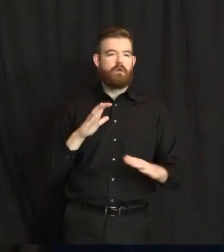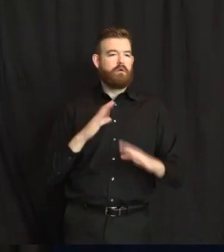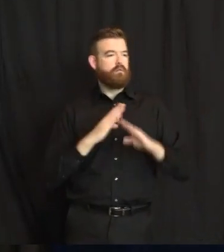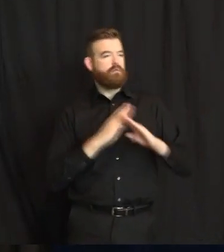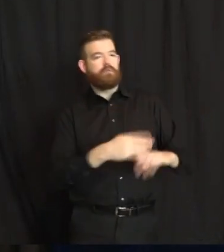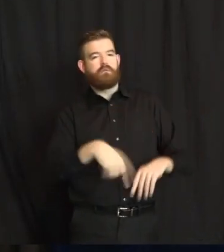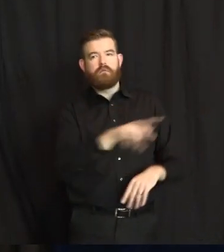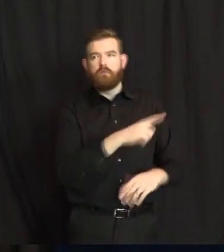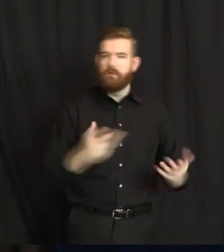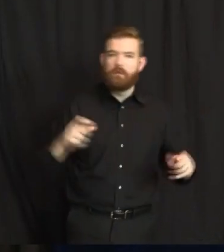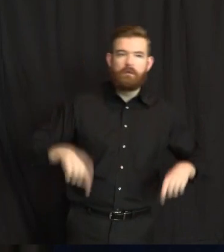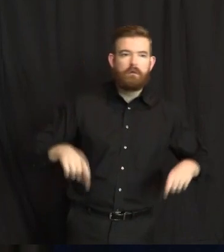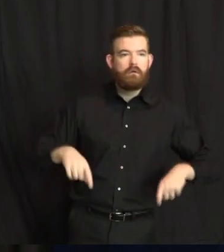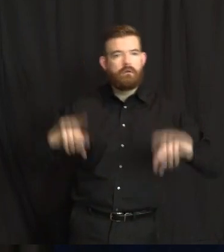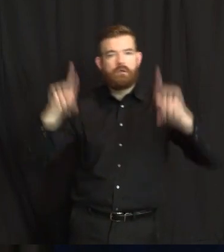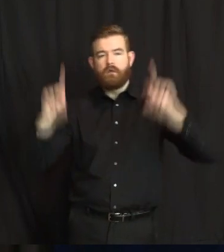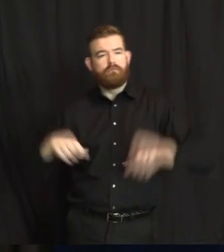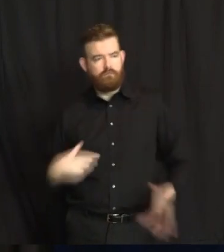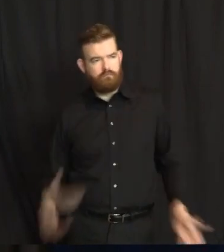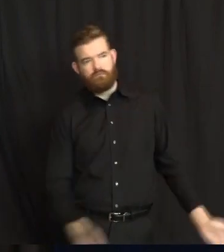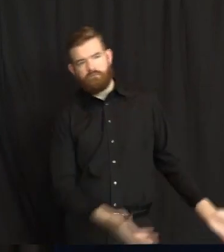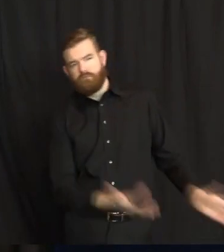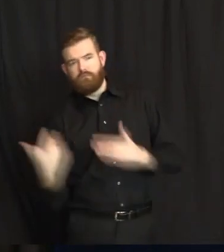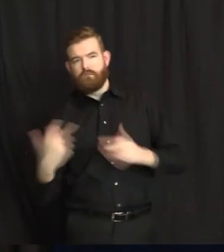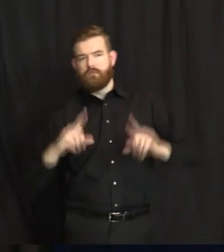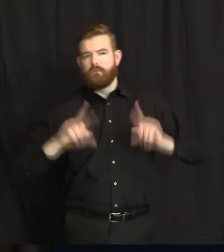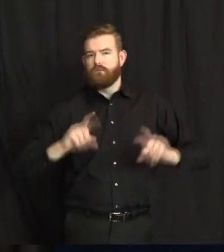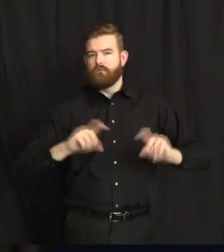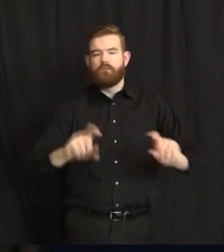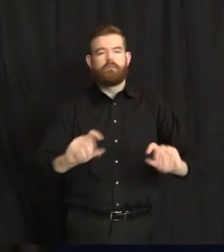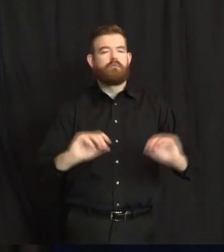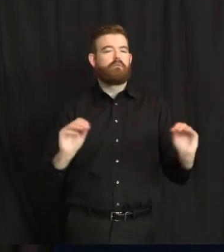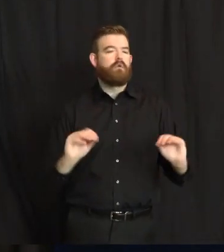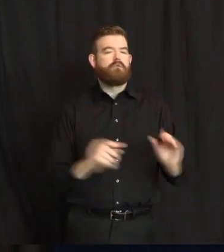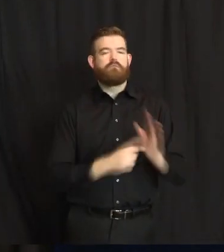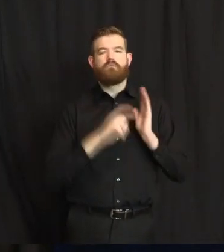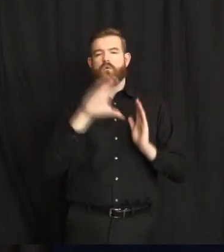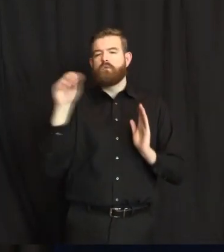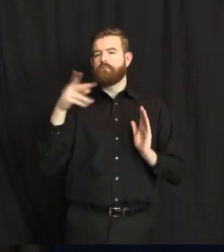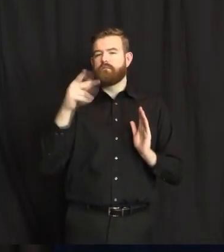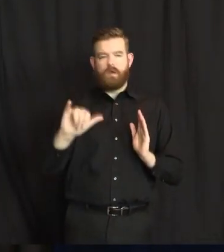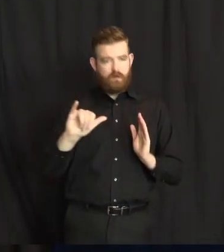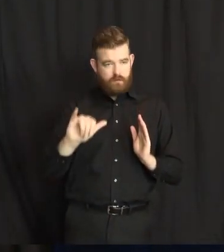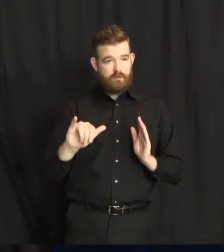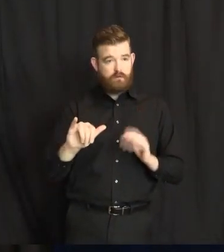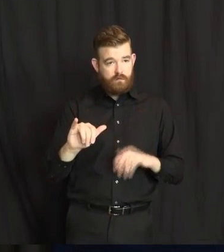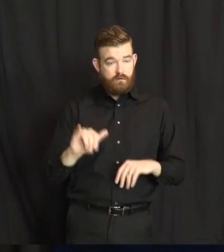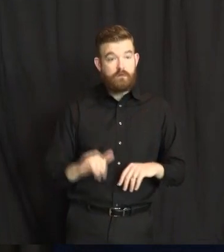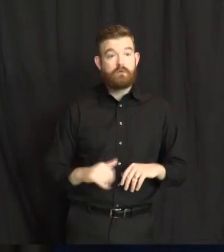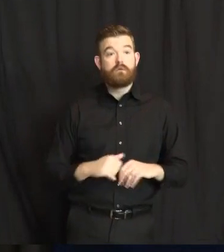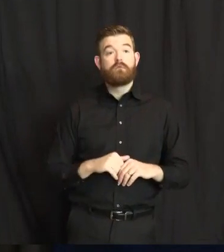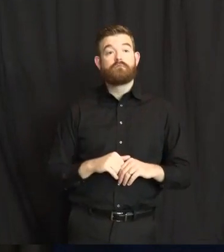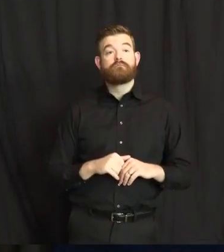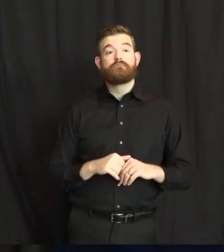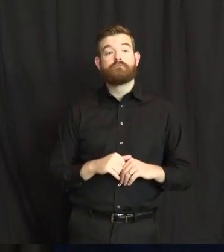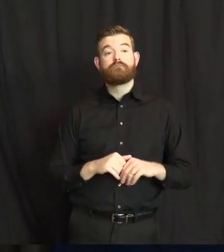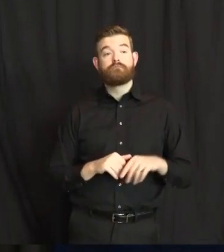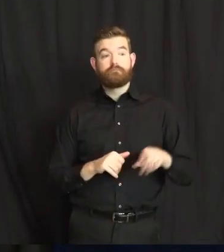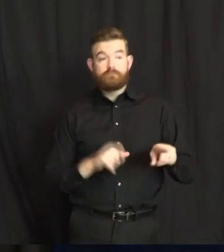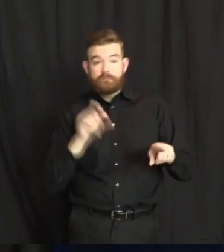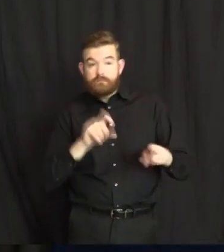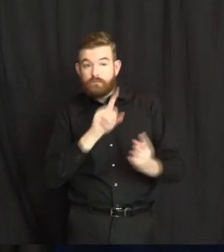seek testing. We've done in-person assessments as needed. We transfer people as needed.